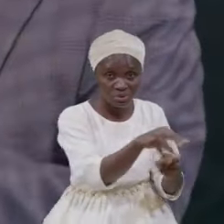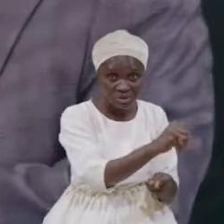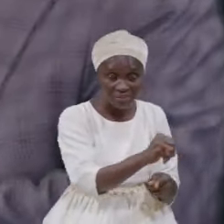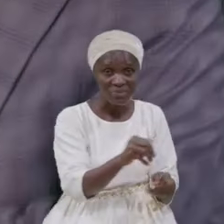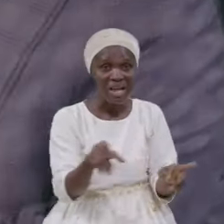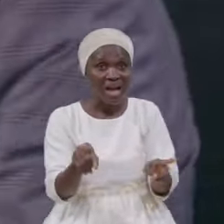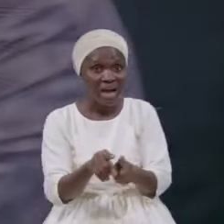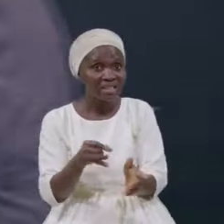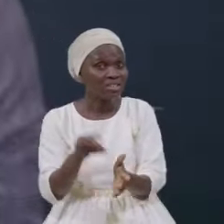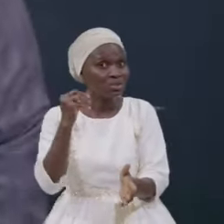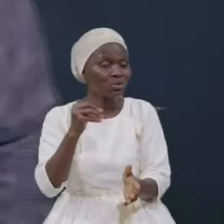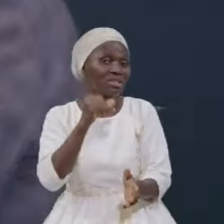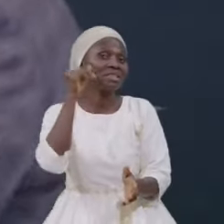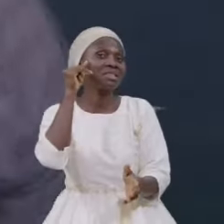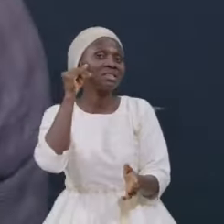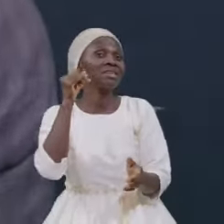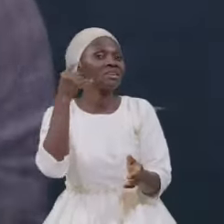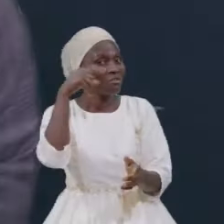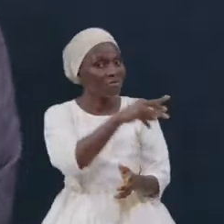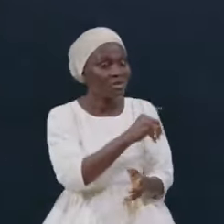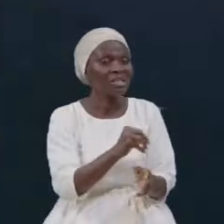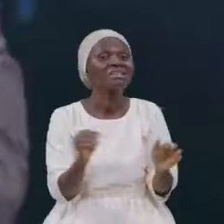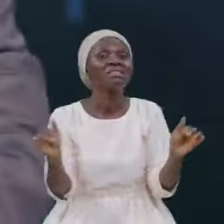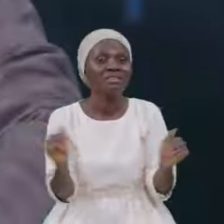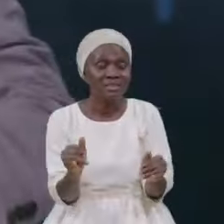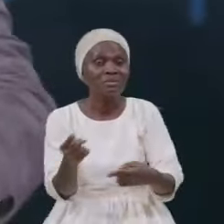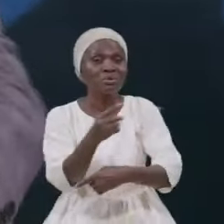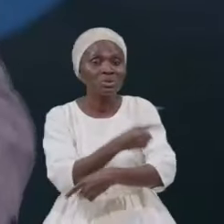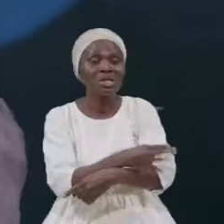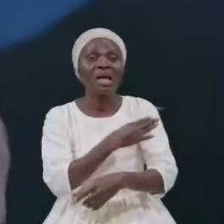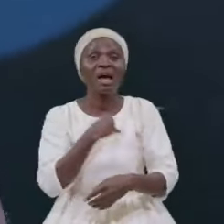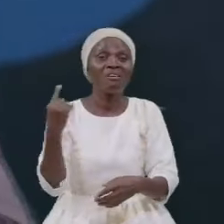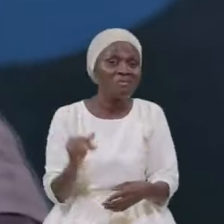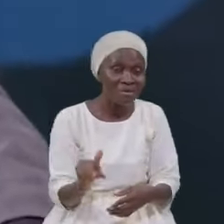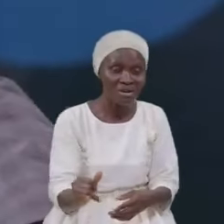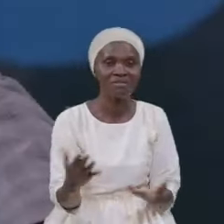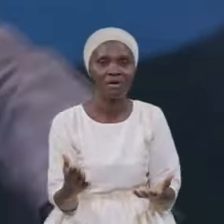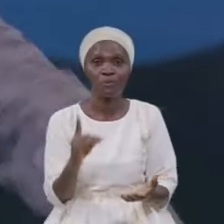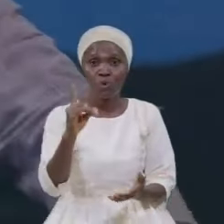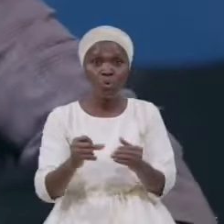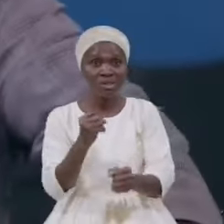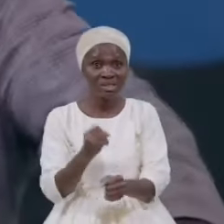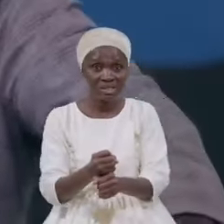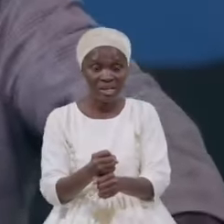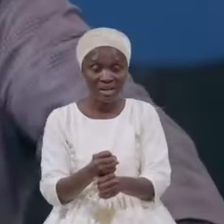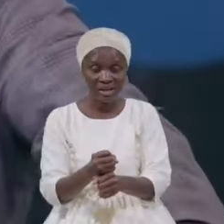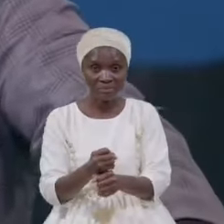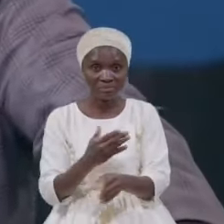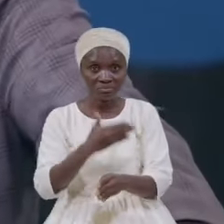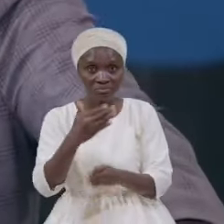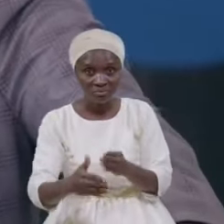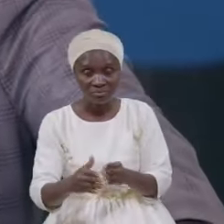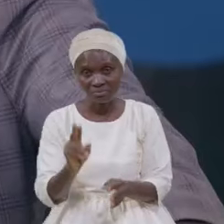it's forever. 1 year went, and Noah was a preacher of righteousness. He wasn't an entertaining